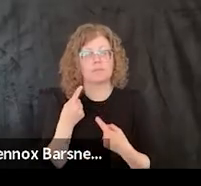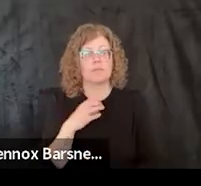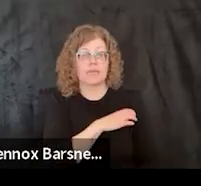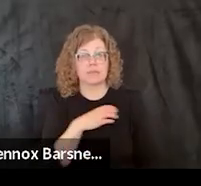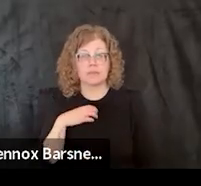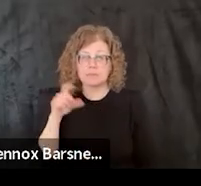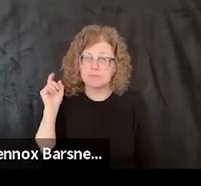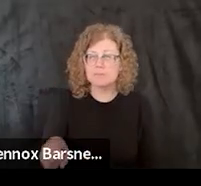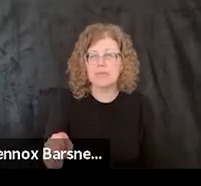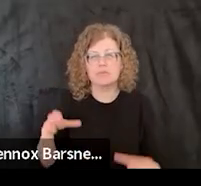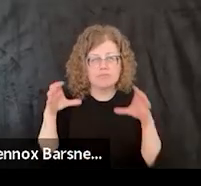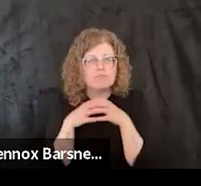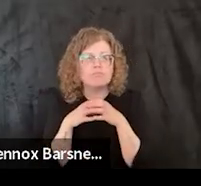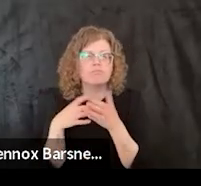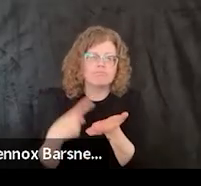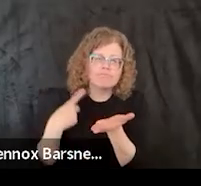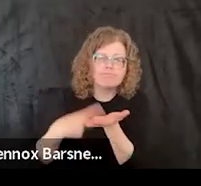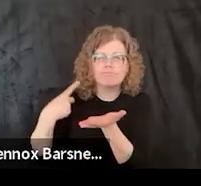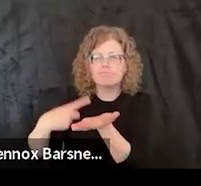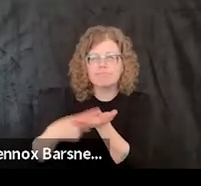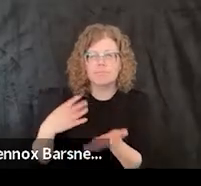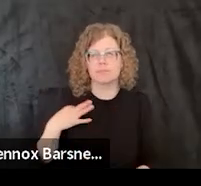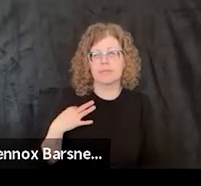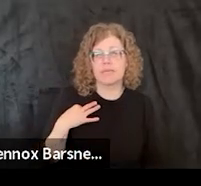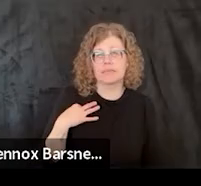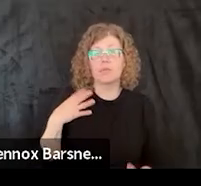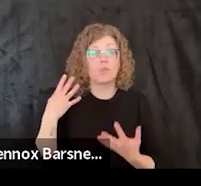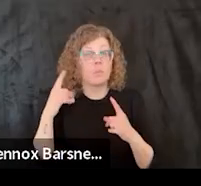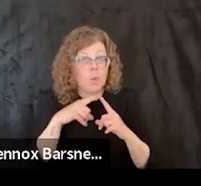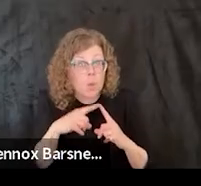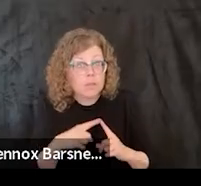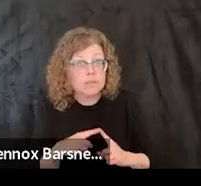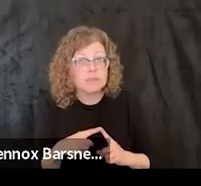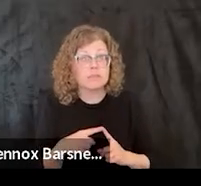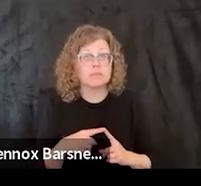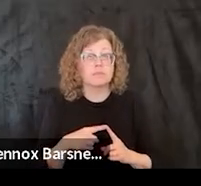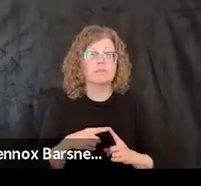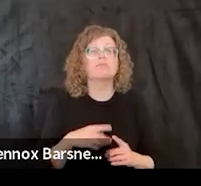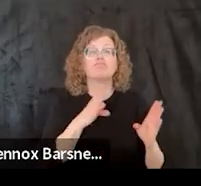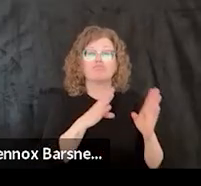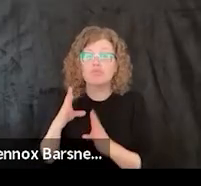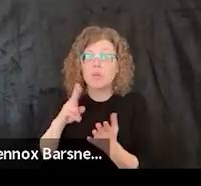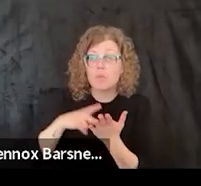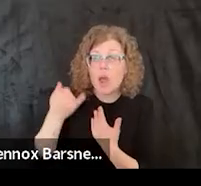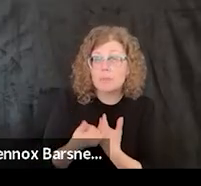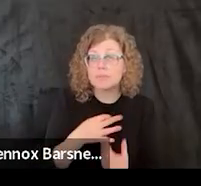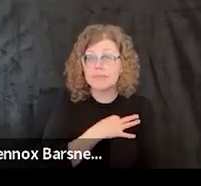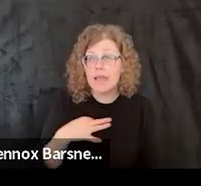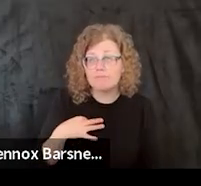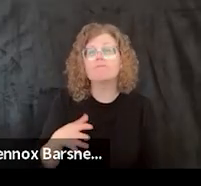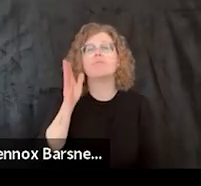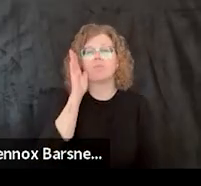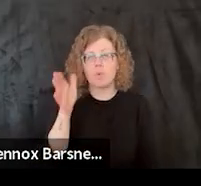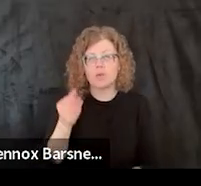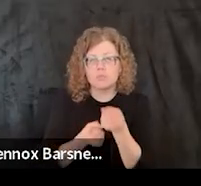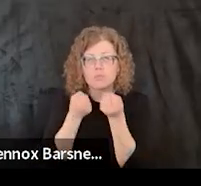together, adjust scores, and make recommendations. Program staff are responsible for facilitating these discussions and ensuring that